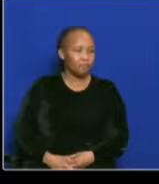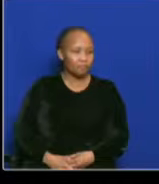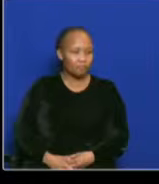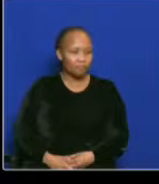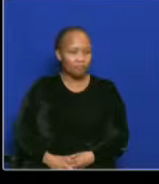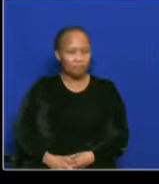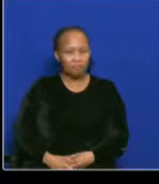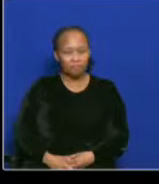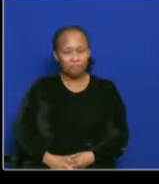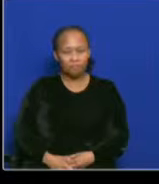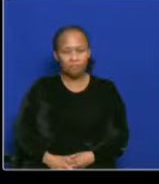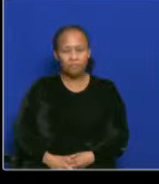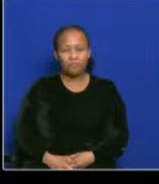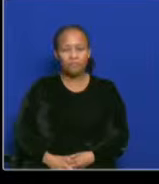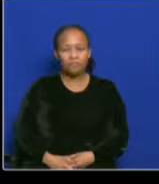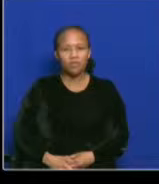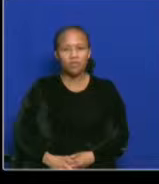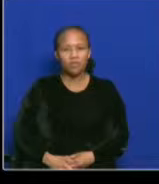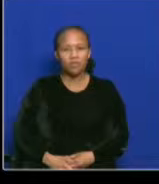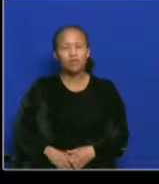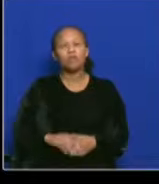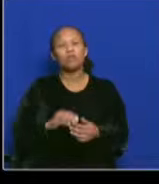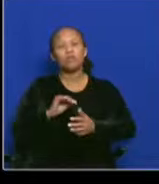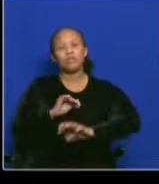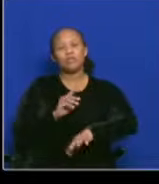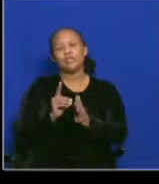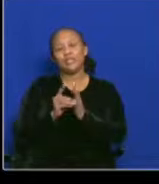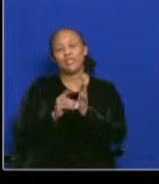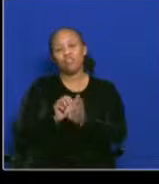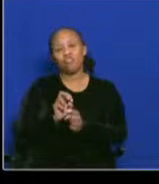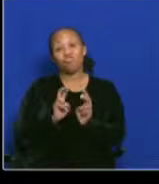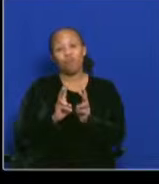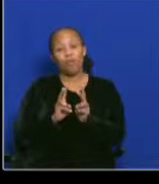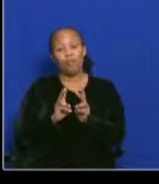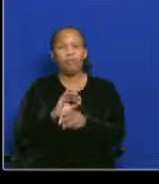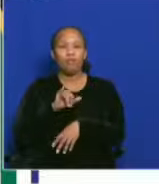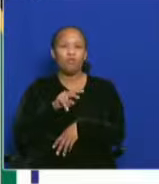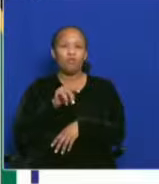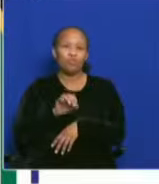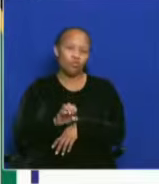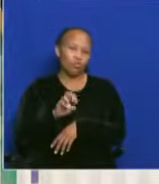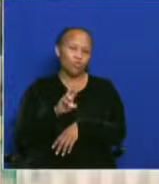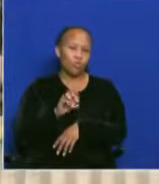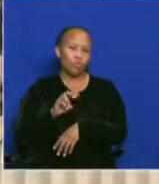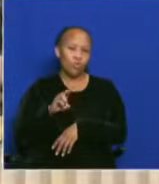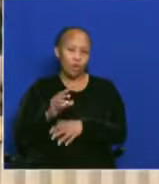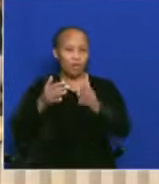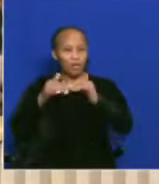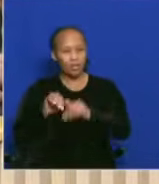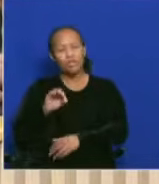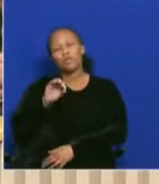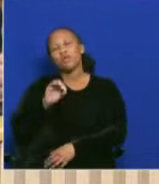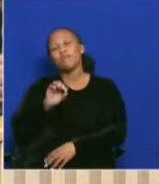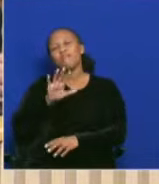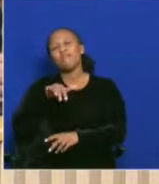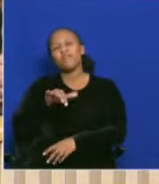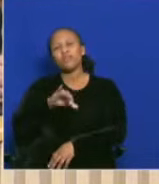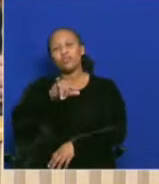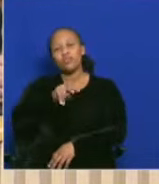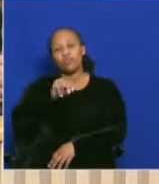That's 12 June 2021. On 15 June 2021, page 5989,